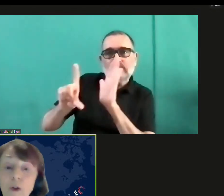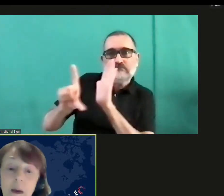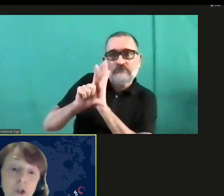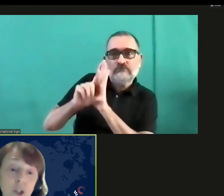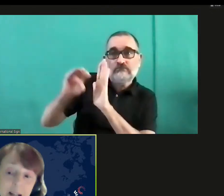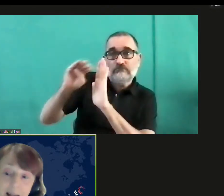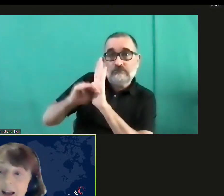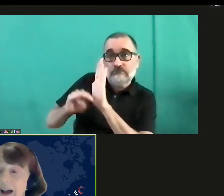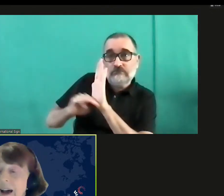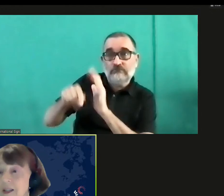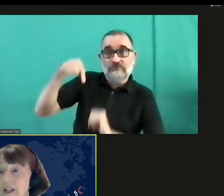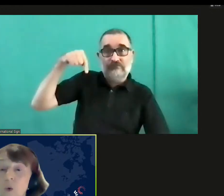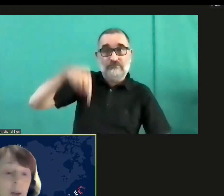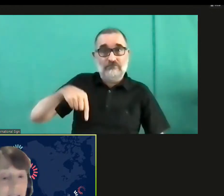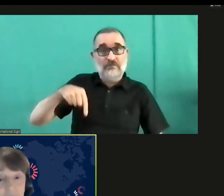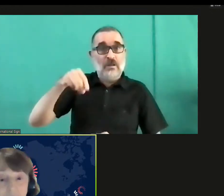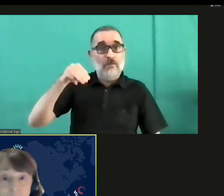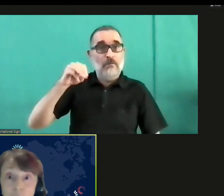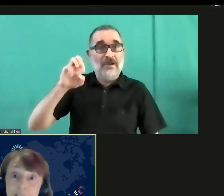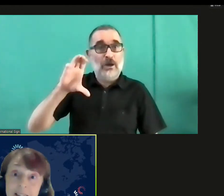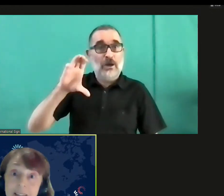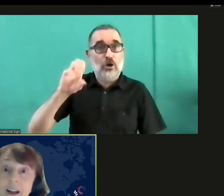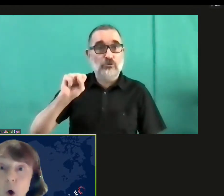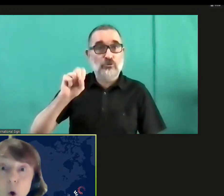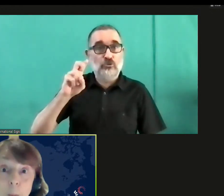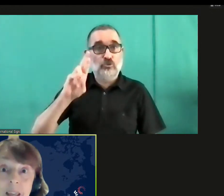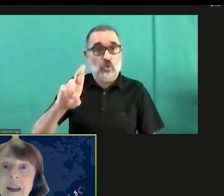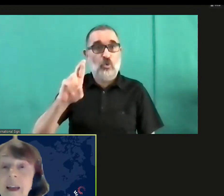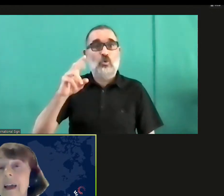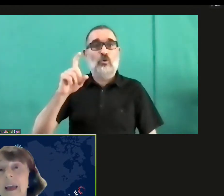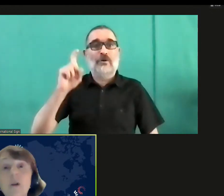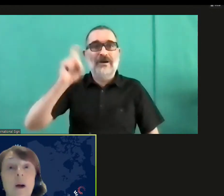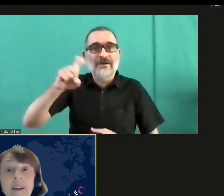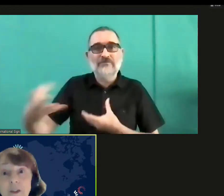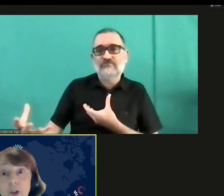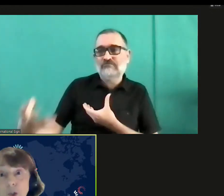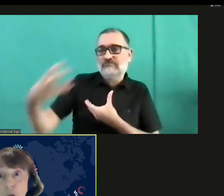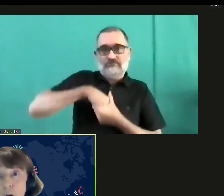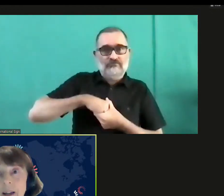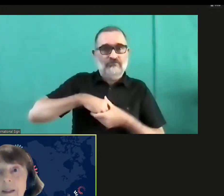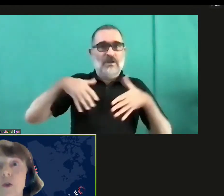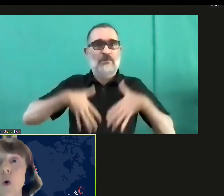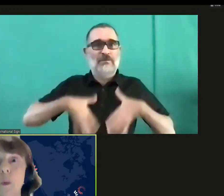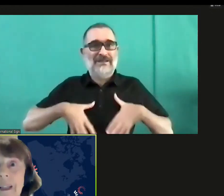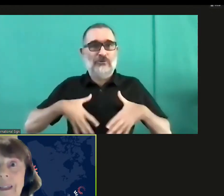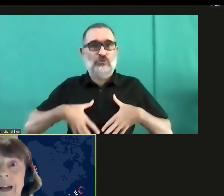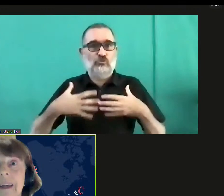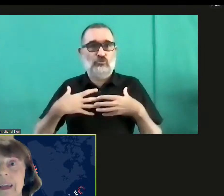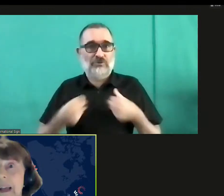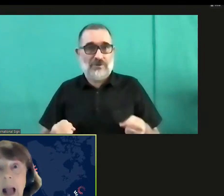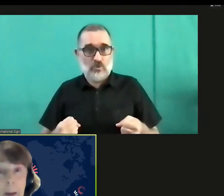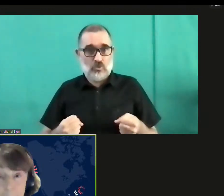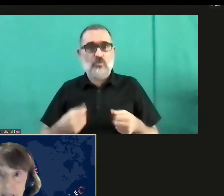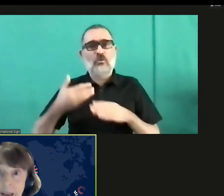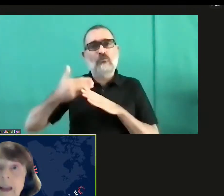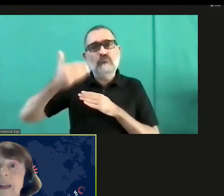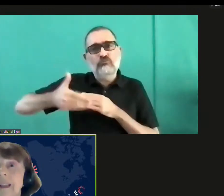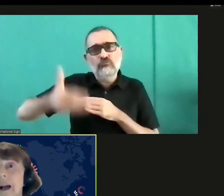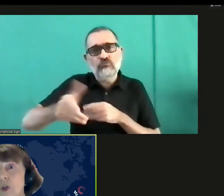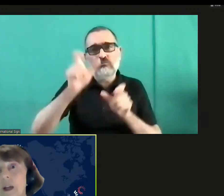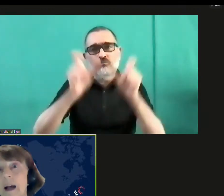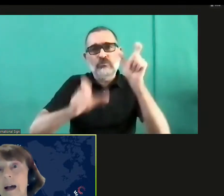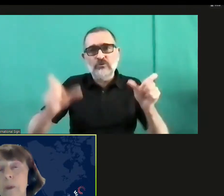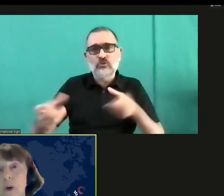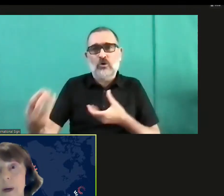other areas in which we needed to have a rapid response. We could reach 50 senators in Colombia in